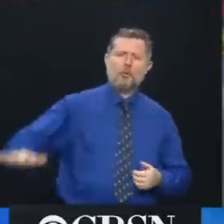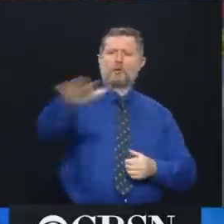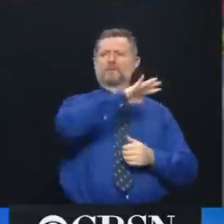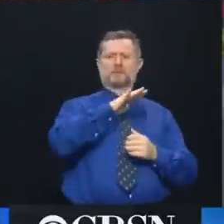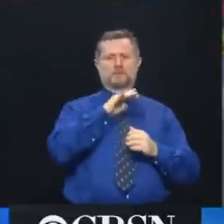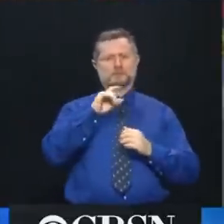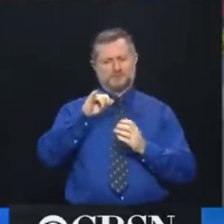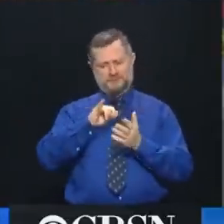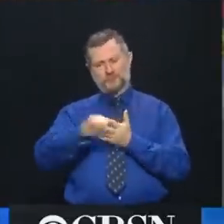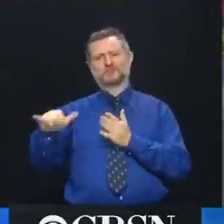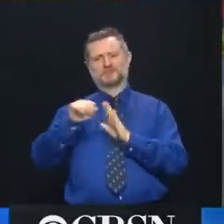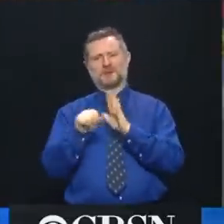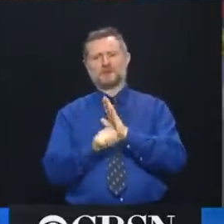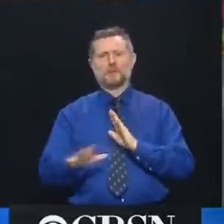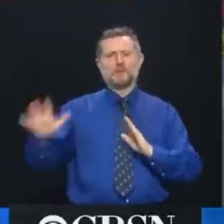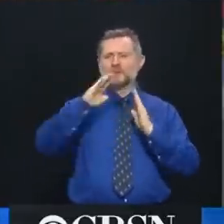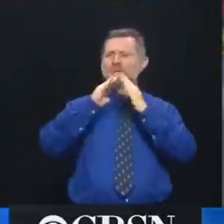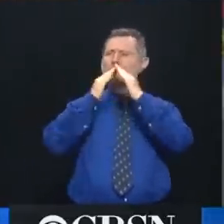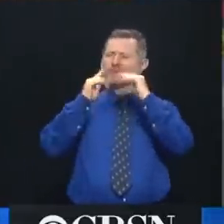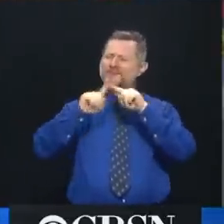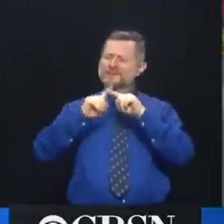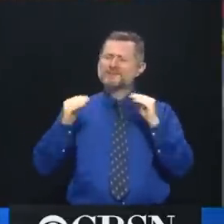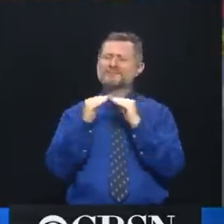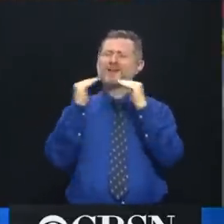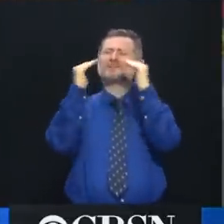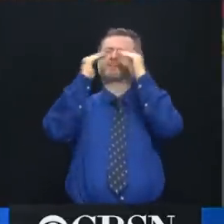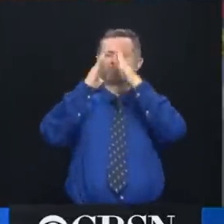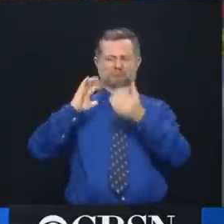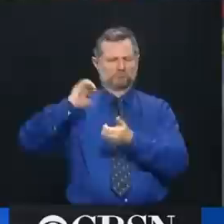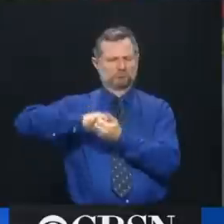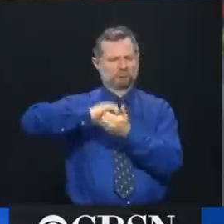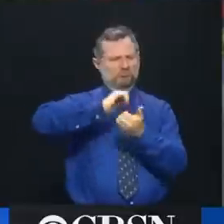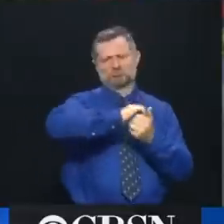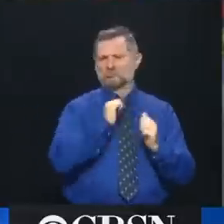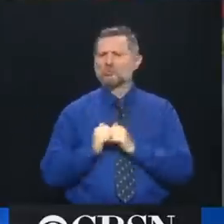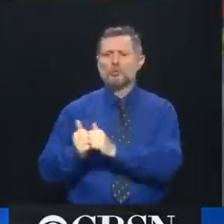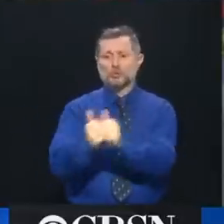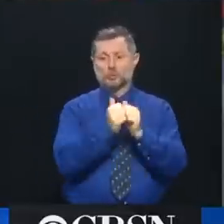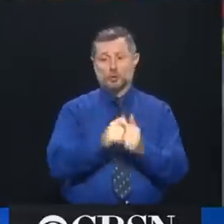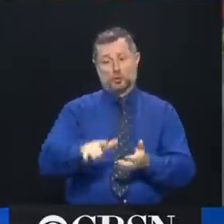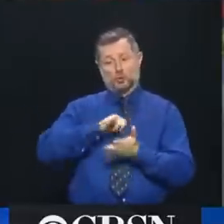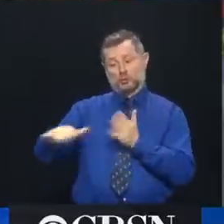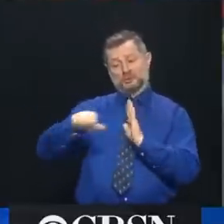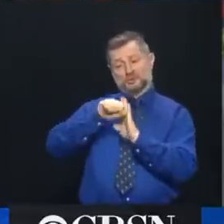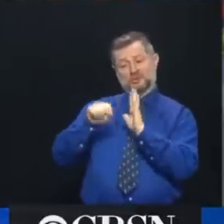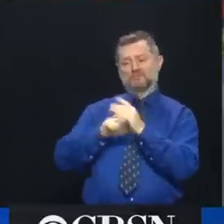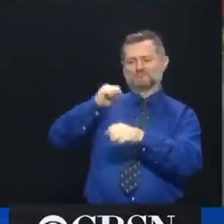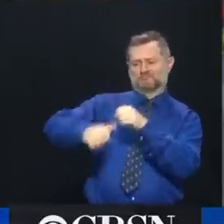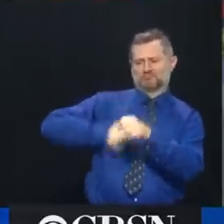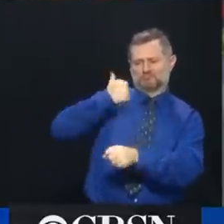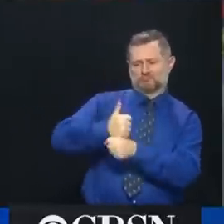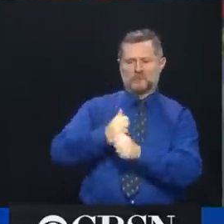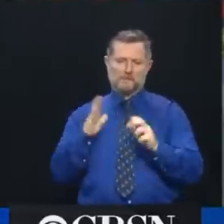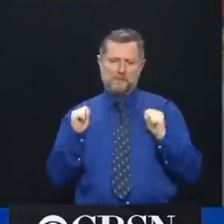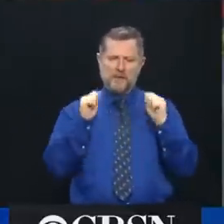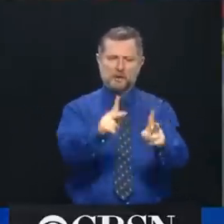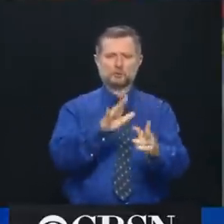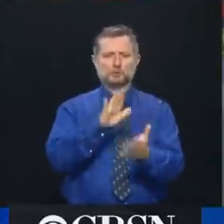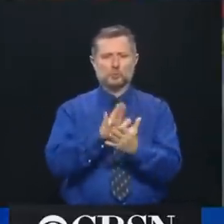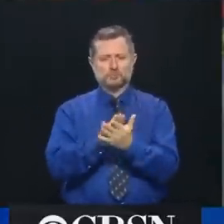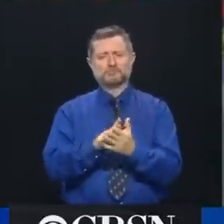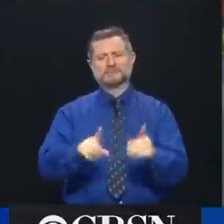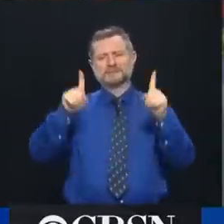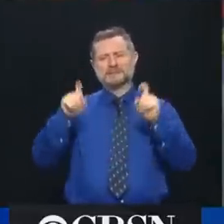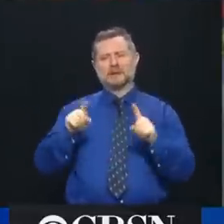getting this done new york is launching a back-to-school covitt 19 testing program to make testing for